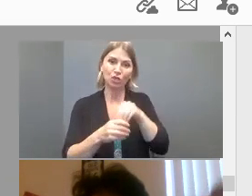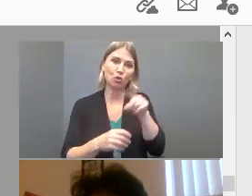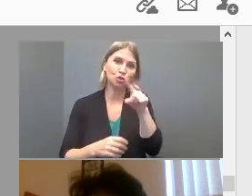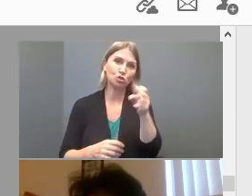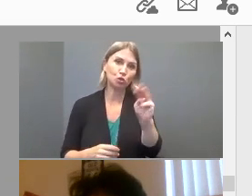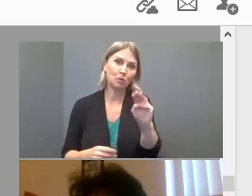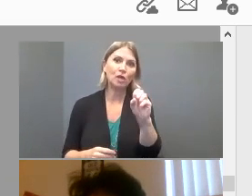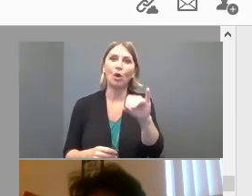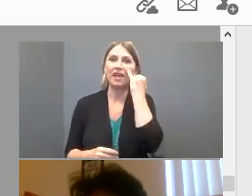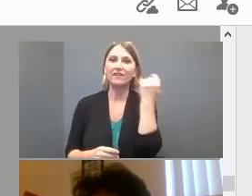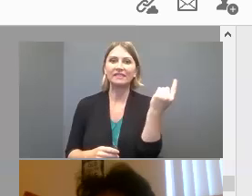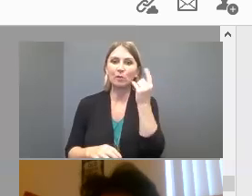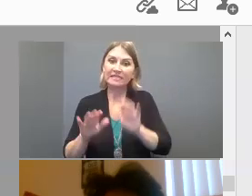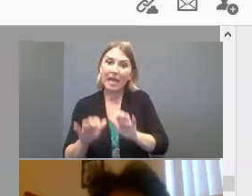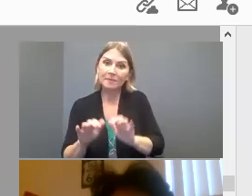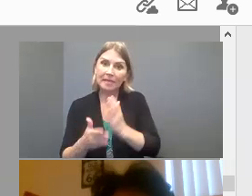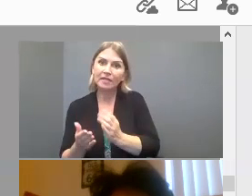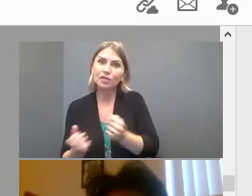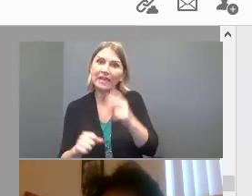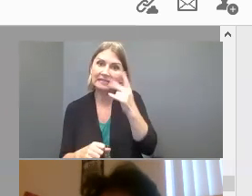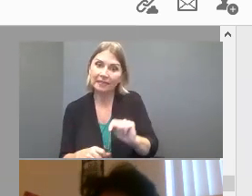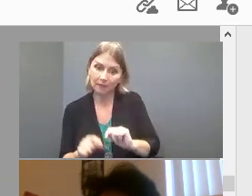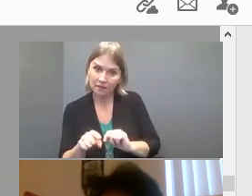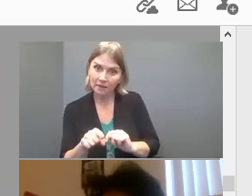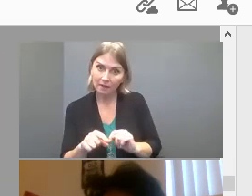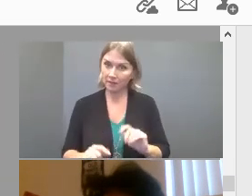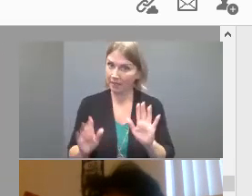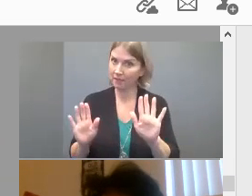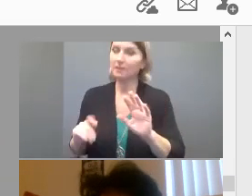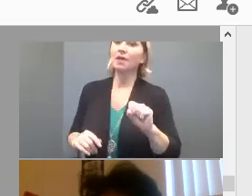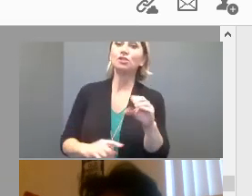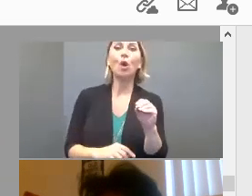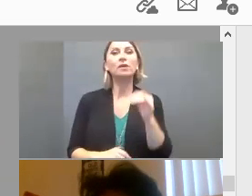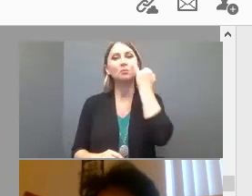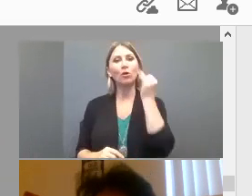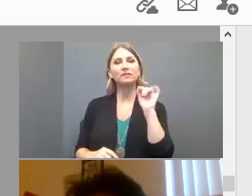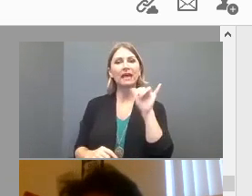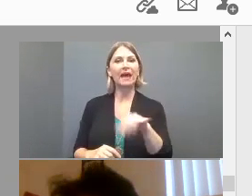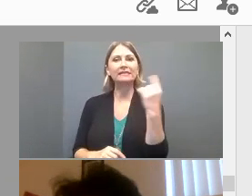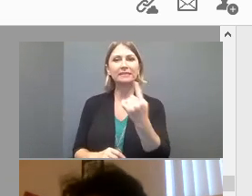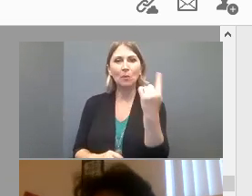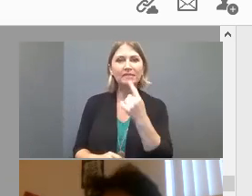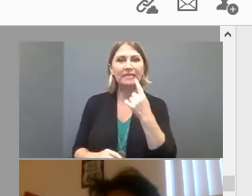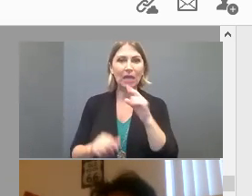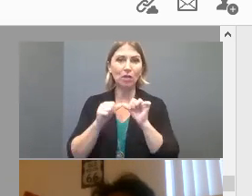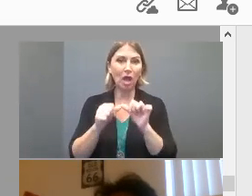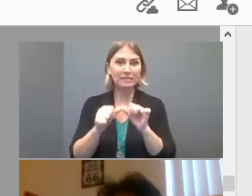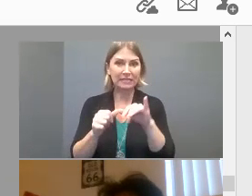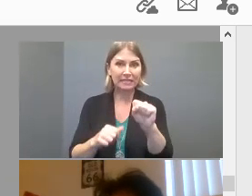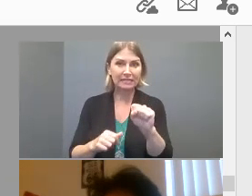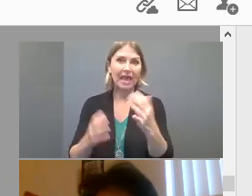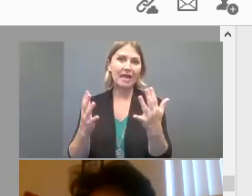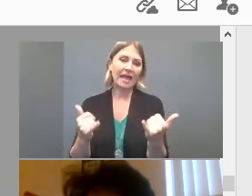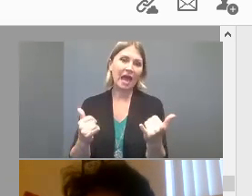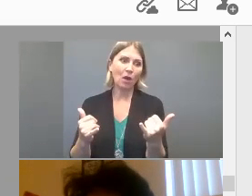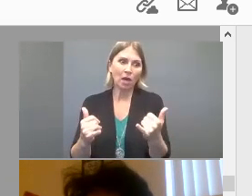if someone types something out, you can also see. But okay, let's say that our constant is 1. Now let's